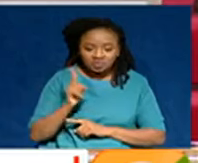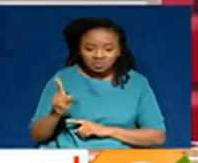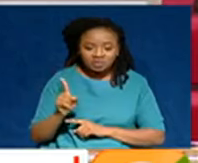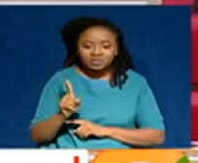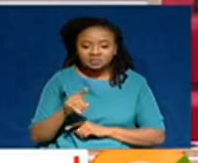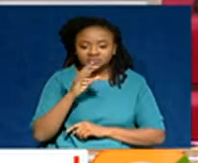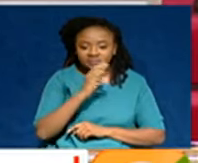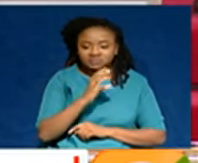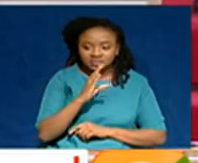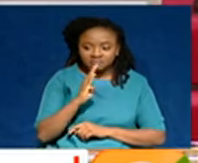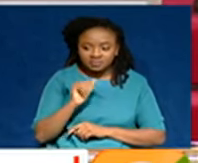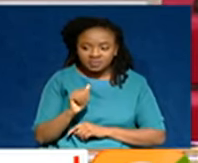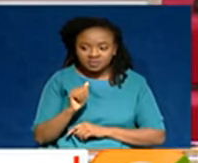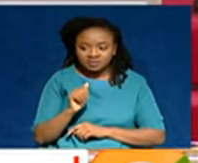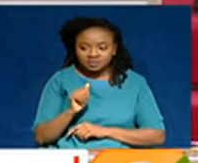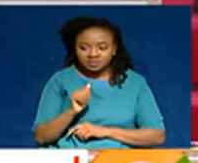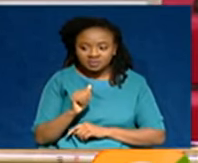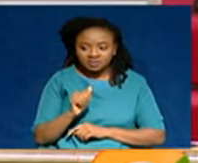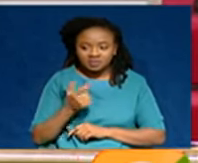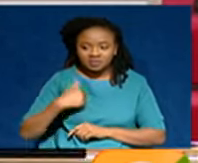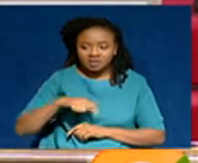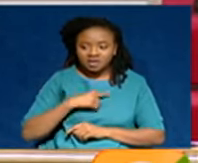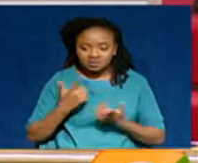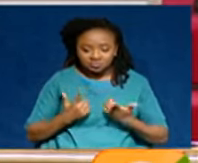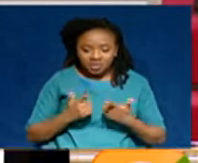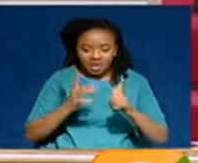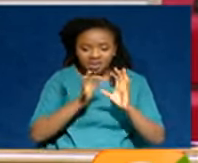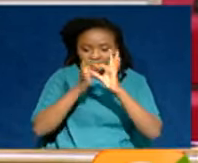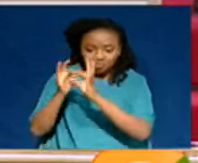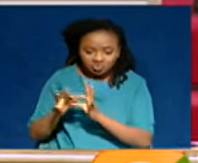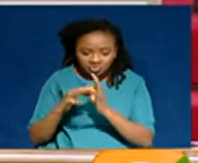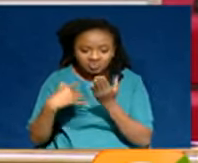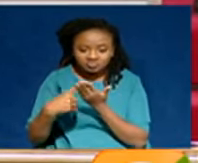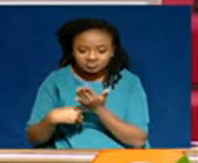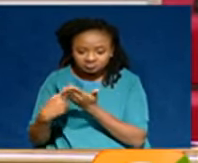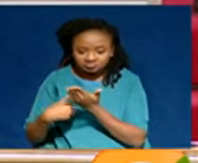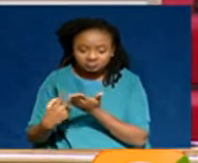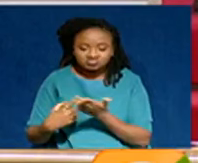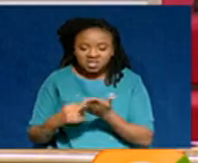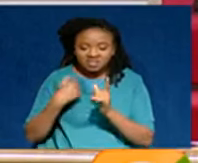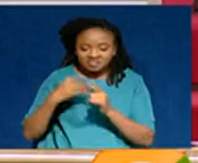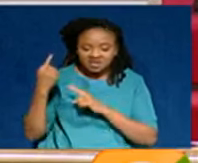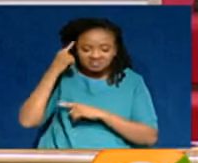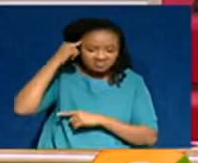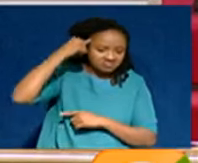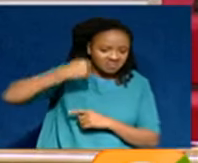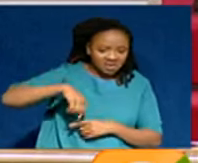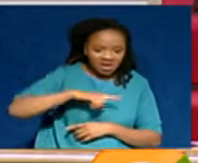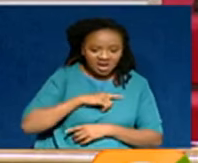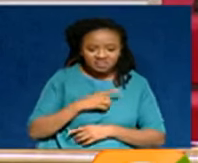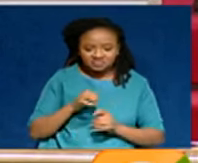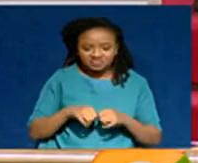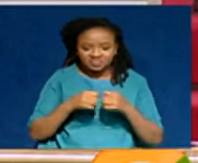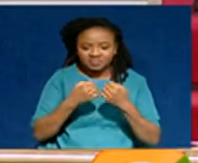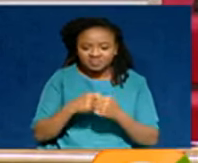allowing unions to negotiate and push us into corners during those very opportune